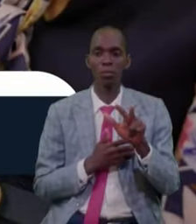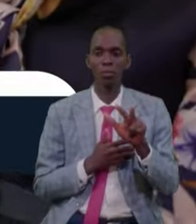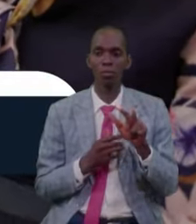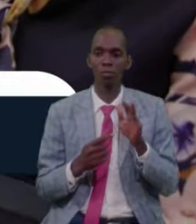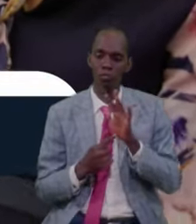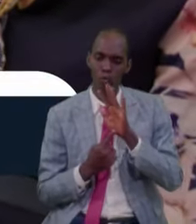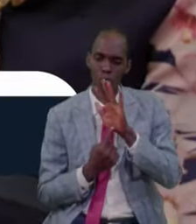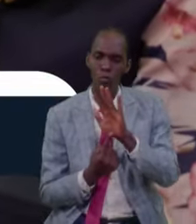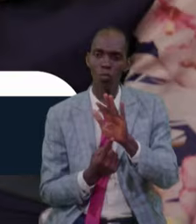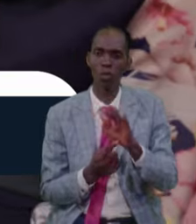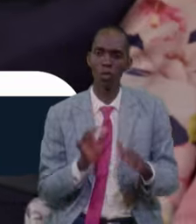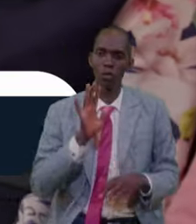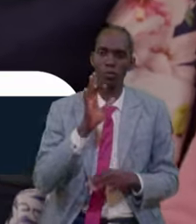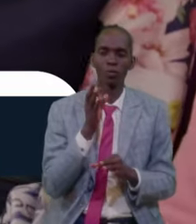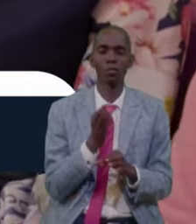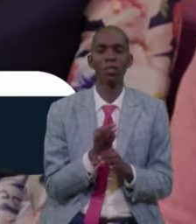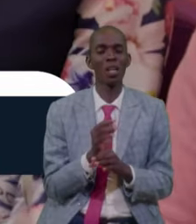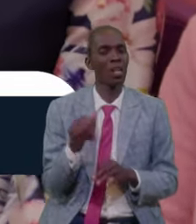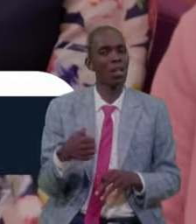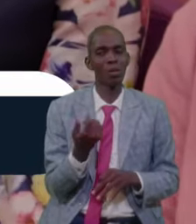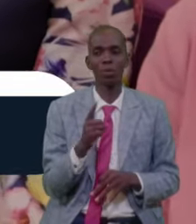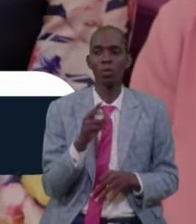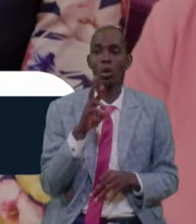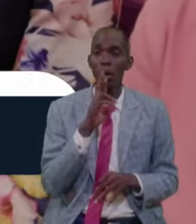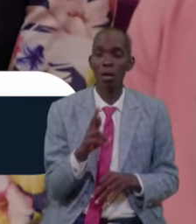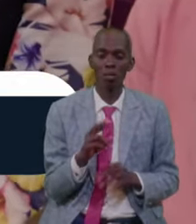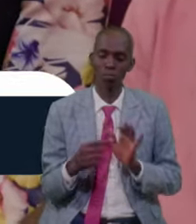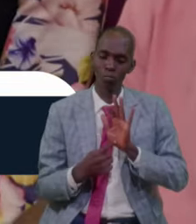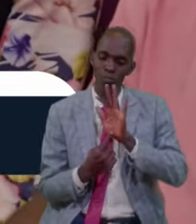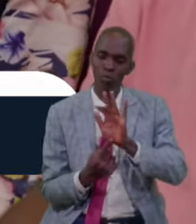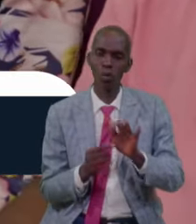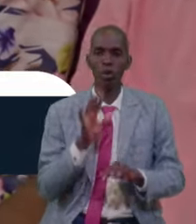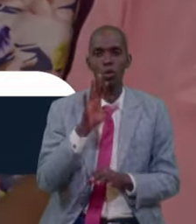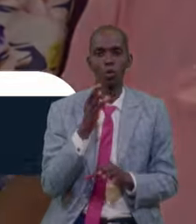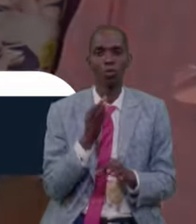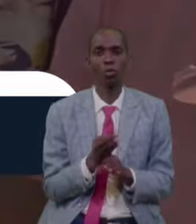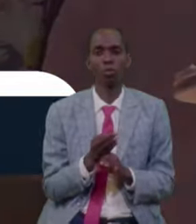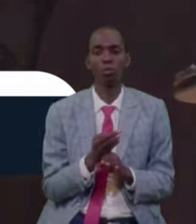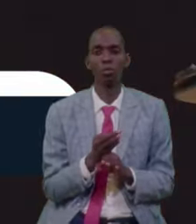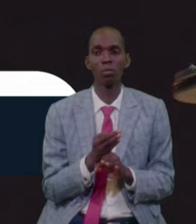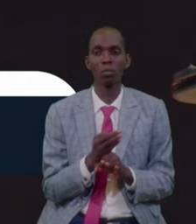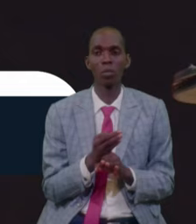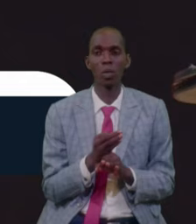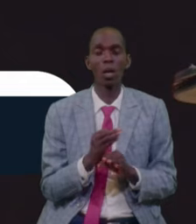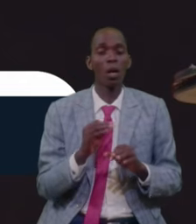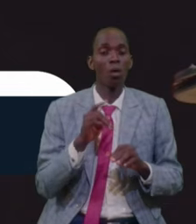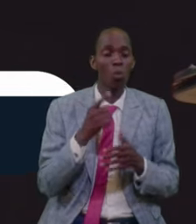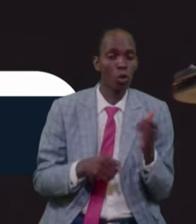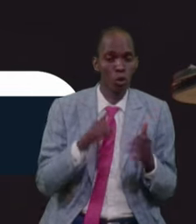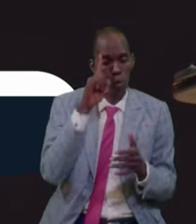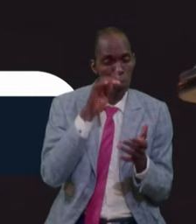express your faith. Anywhere you are, express your faith. What do you believe? How do you